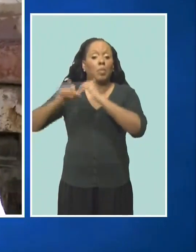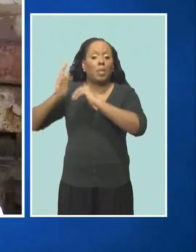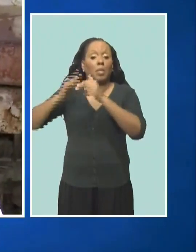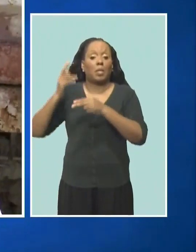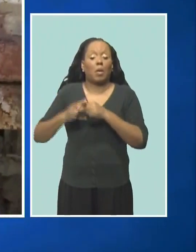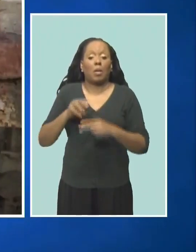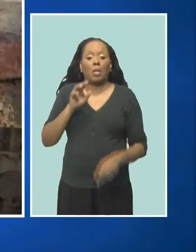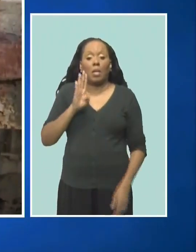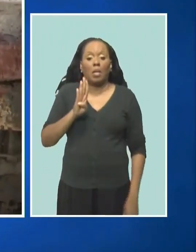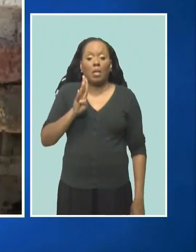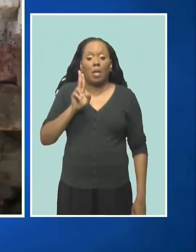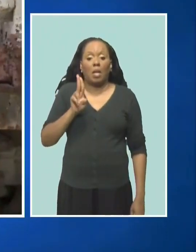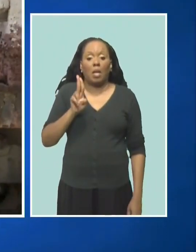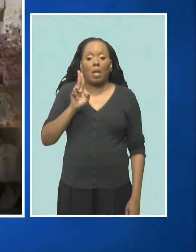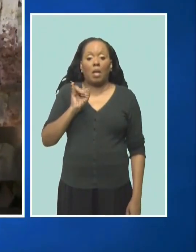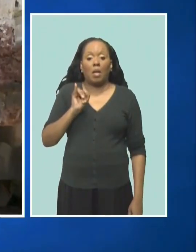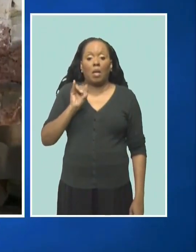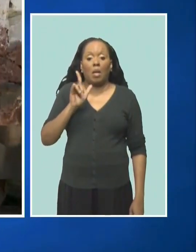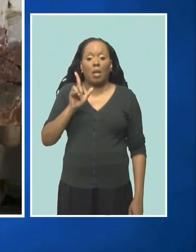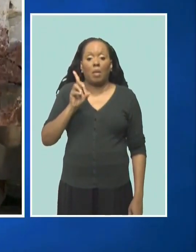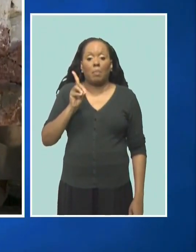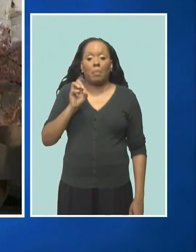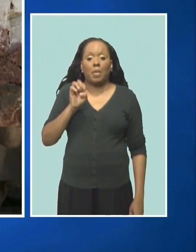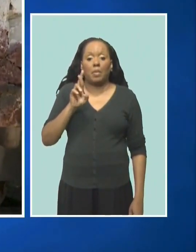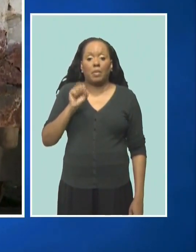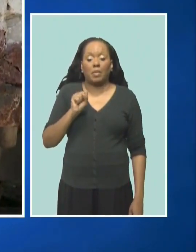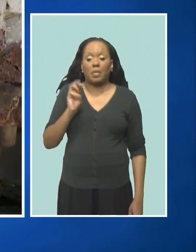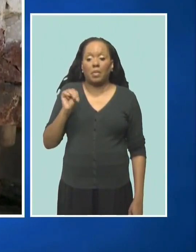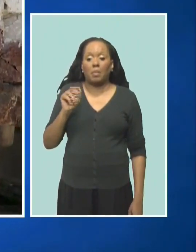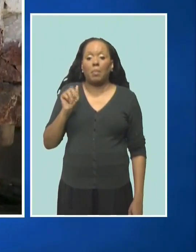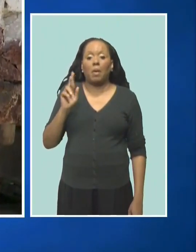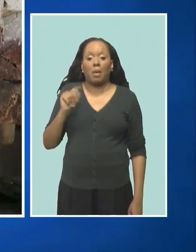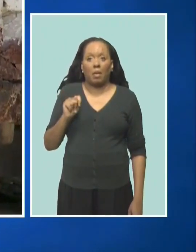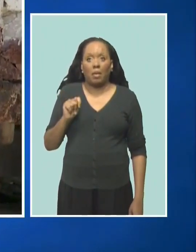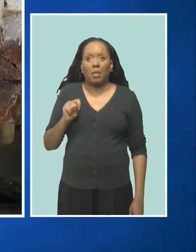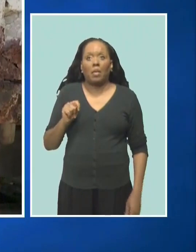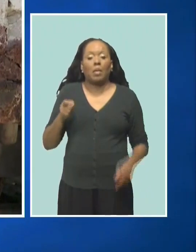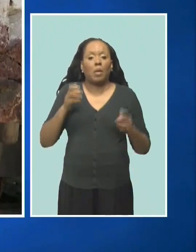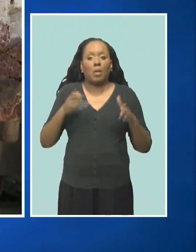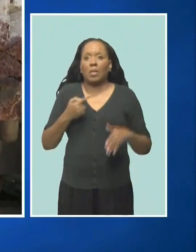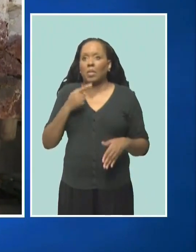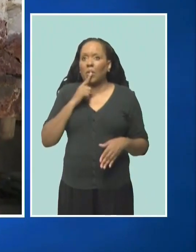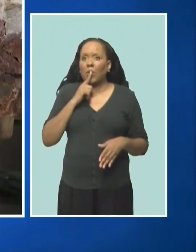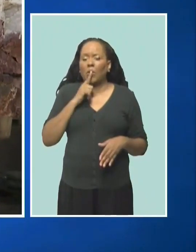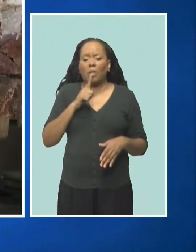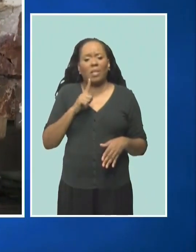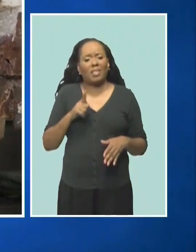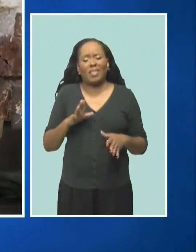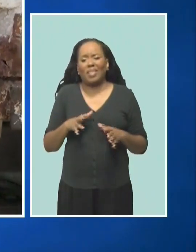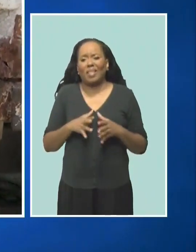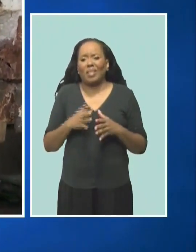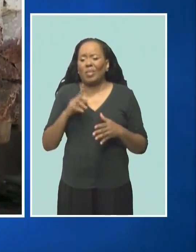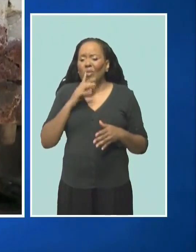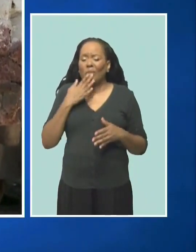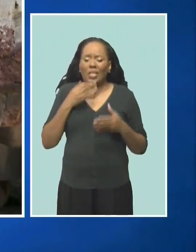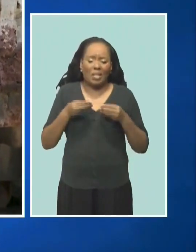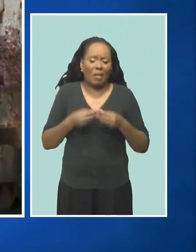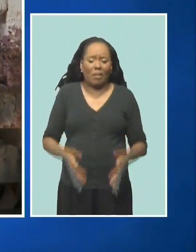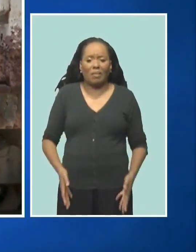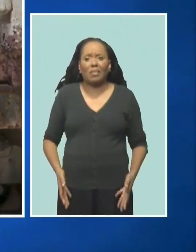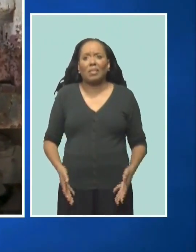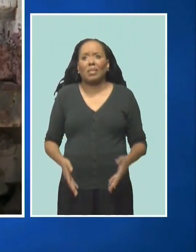said no one will be out of work, but it's a great loss for the business. I don't know. I am too upset to